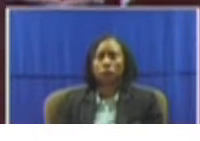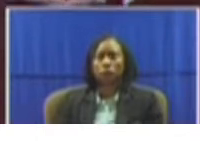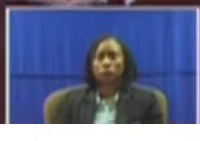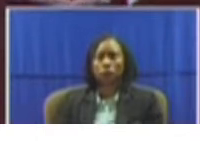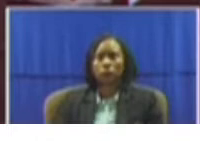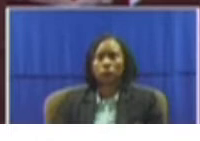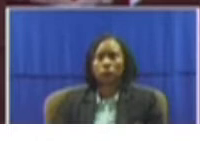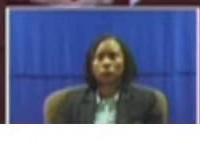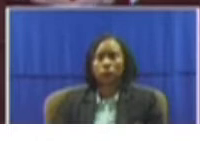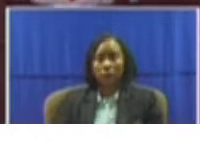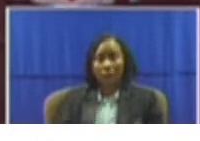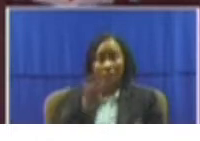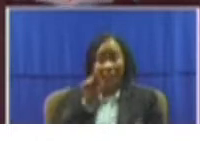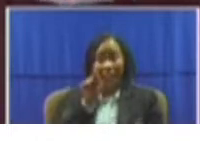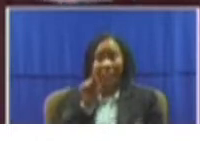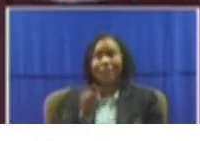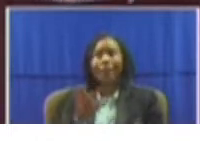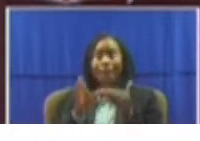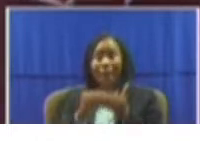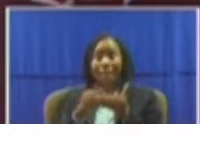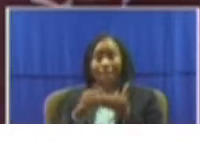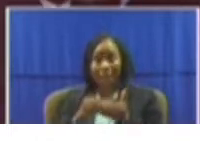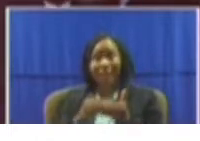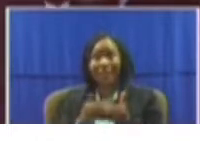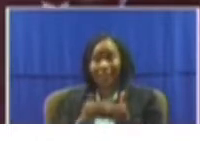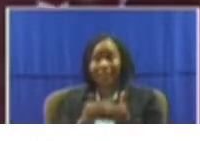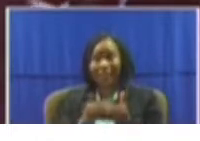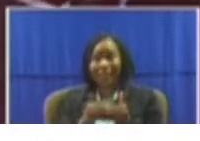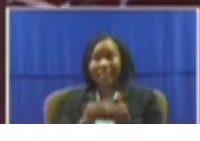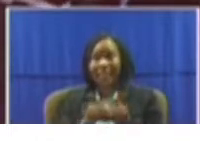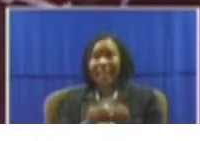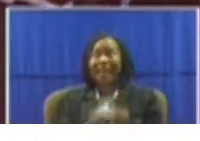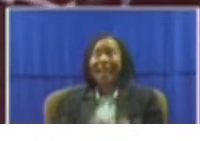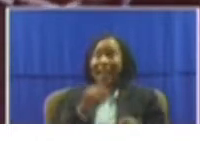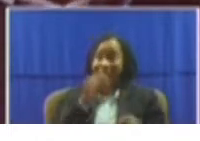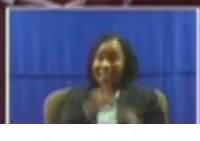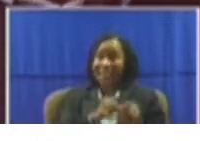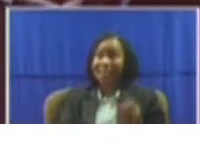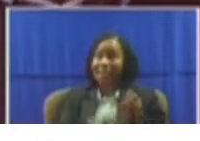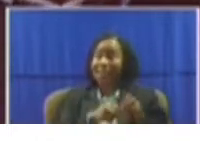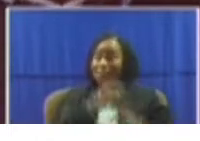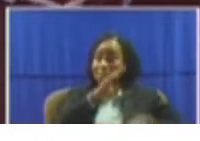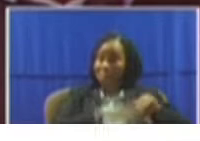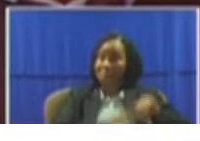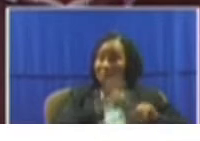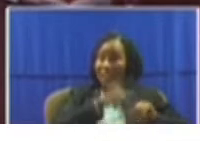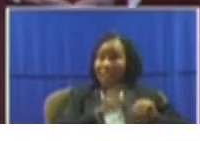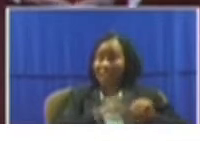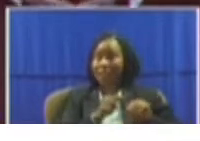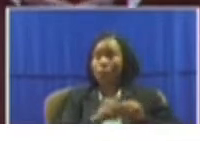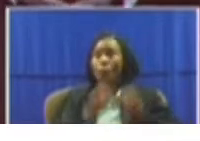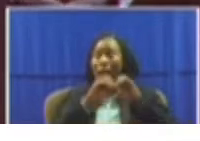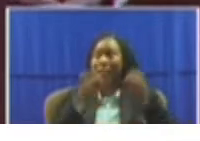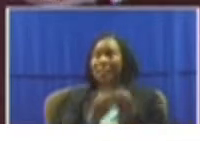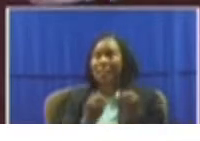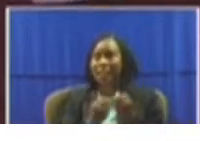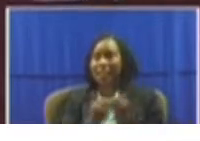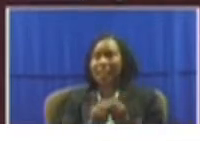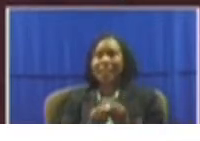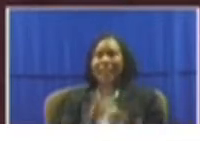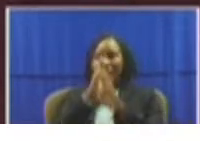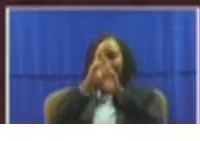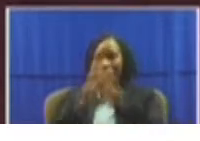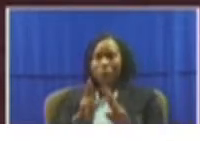That, members, is the fate of this organization that once commanded the respect of the world. It is now littered